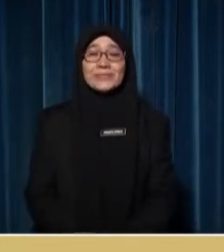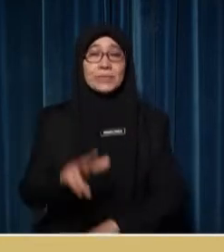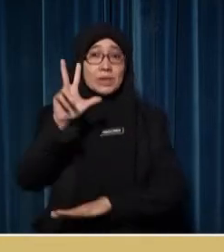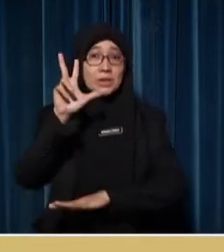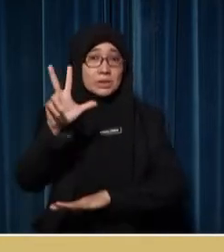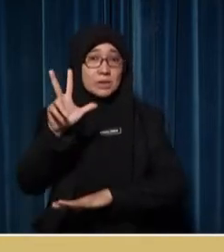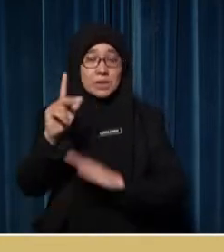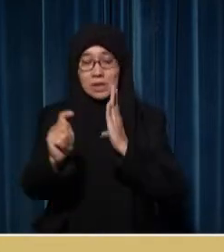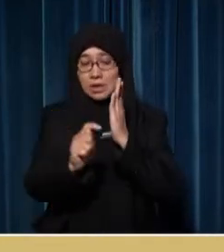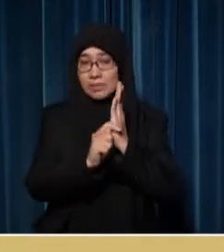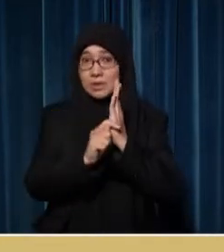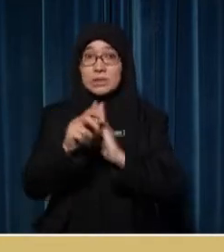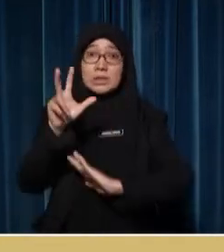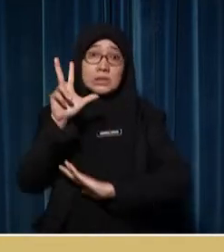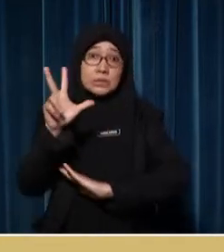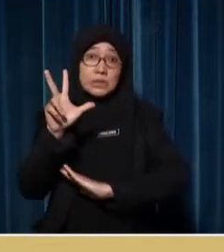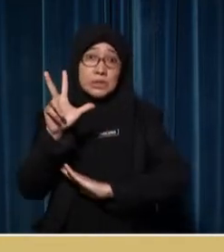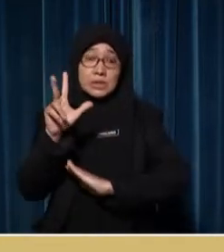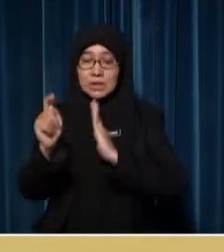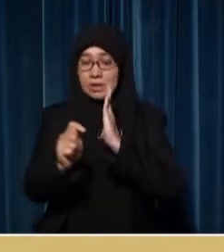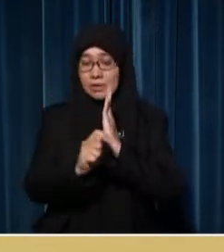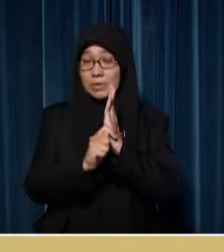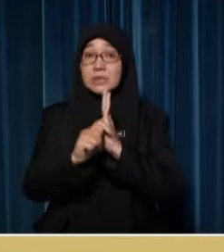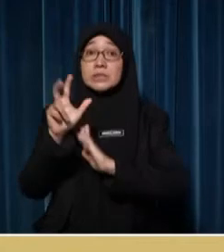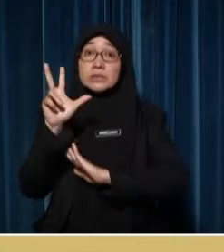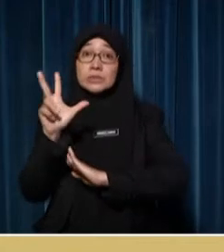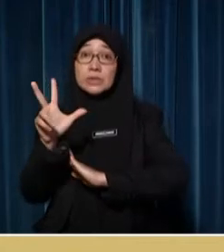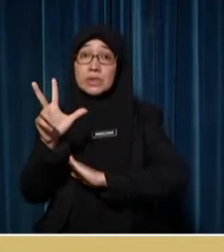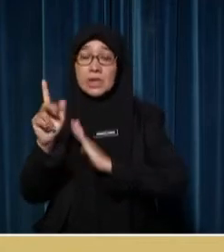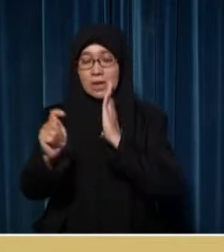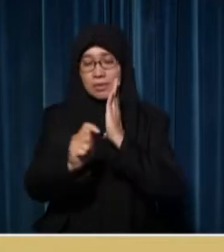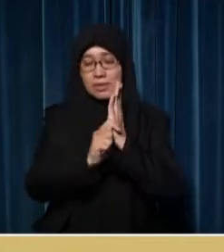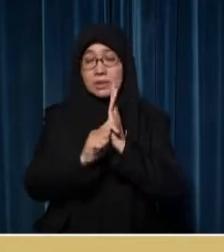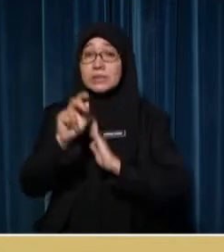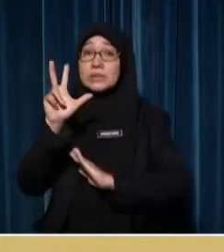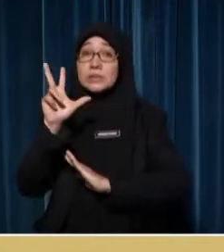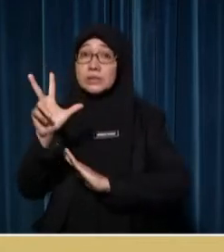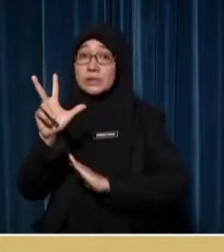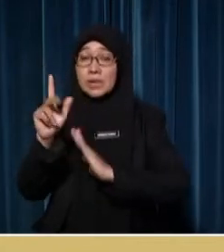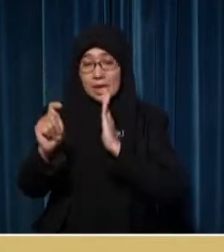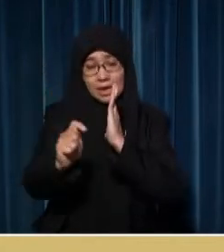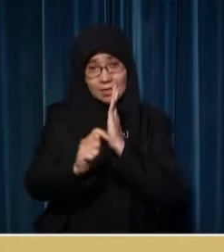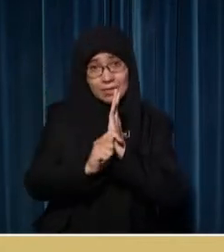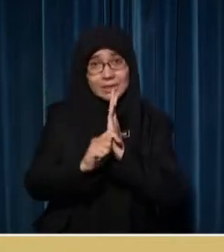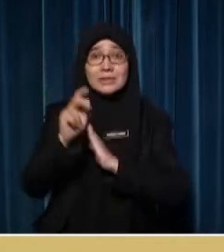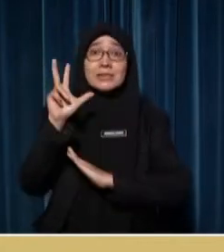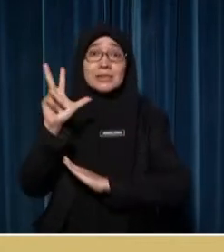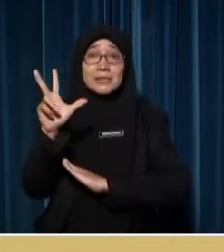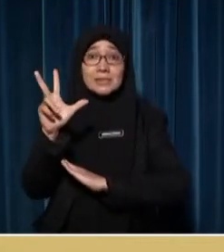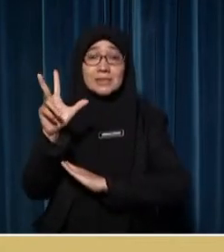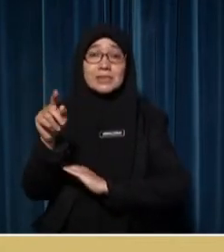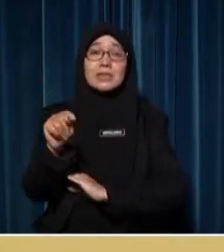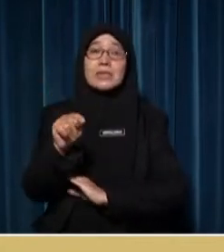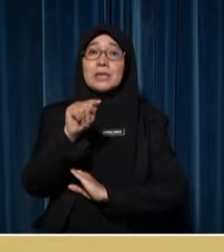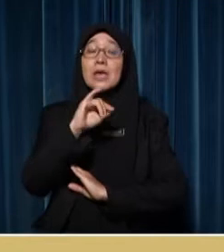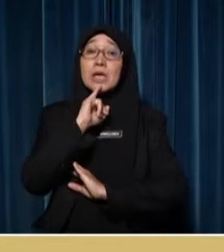3 plus 3 plus 3 plus 3 plus 3